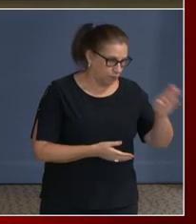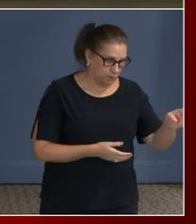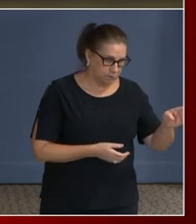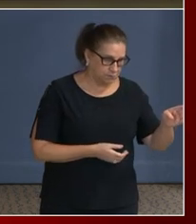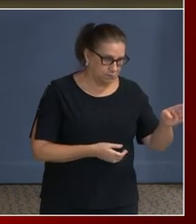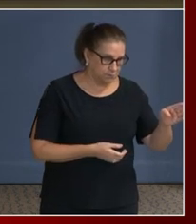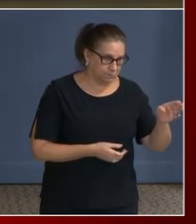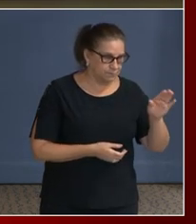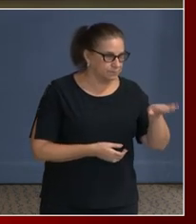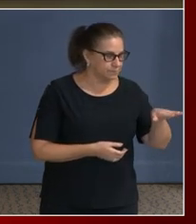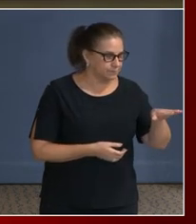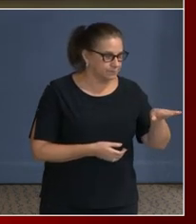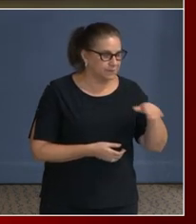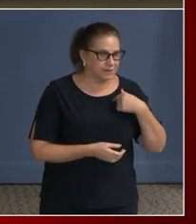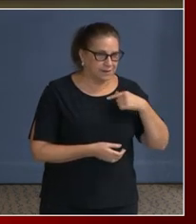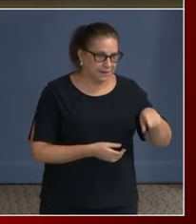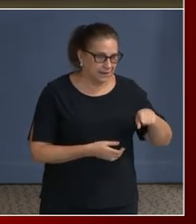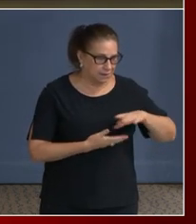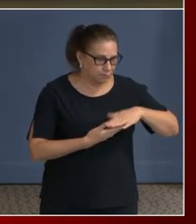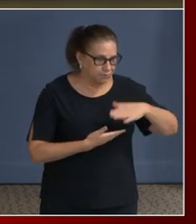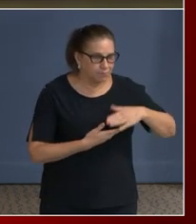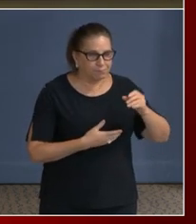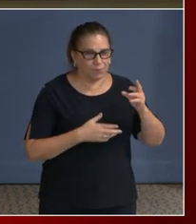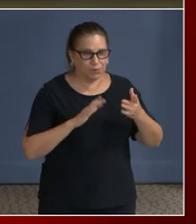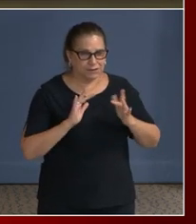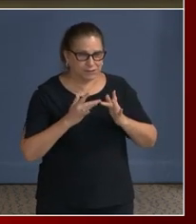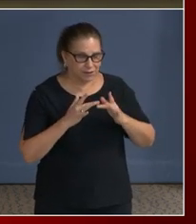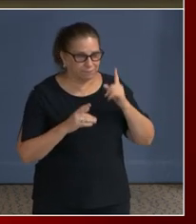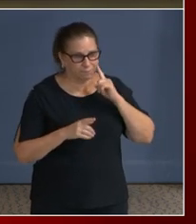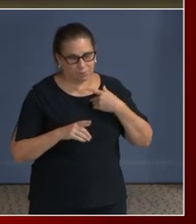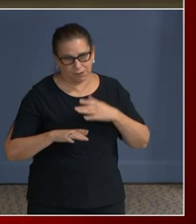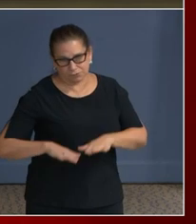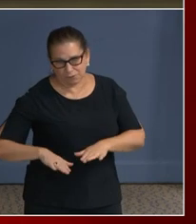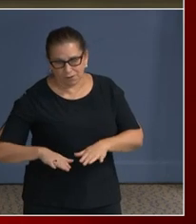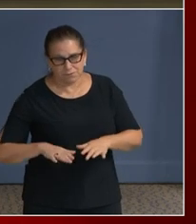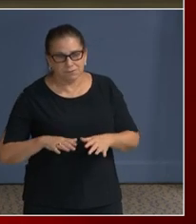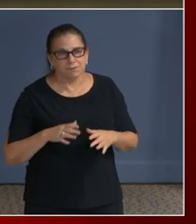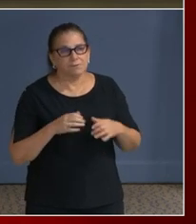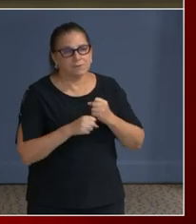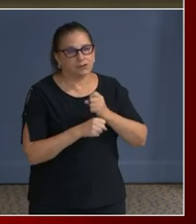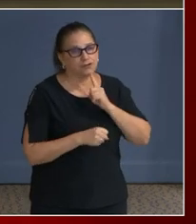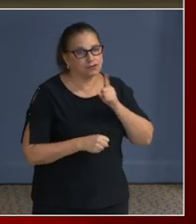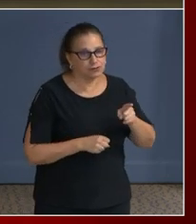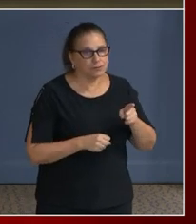your needs. You can still fill out the technology survey at